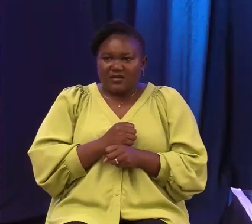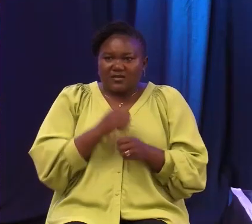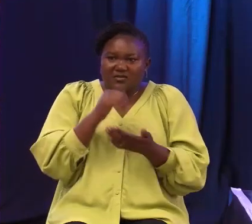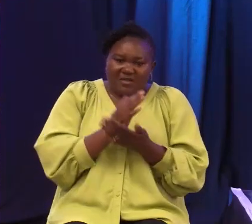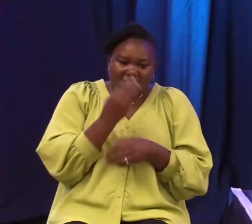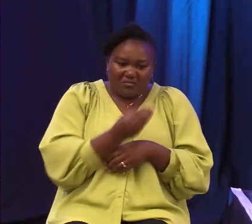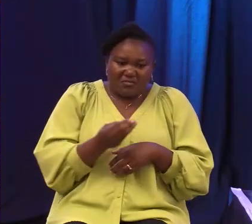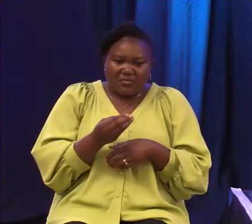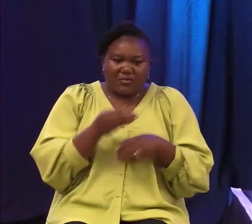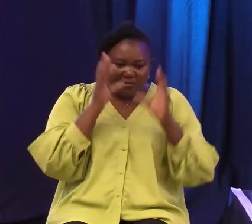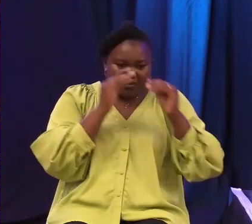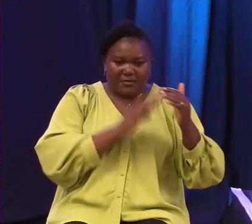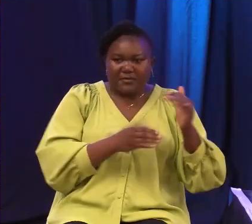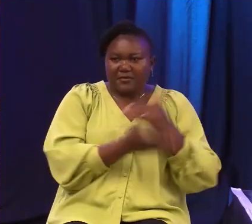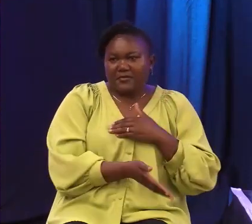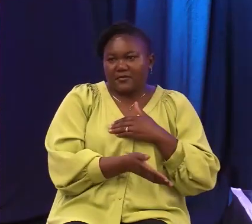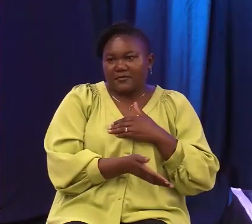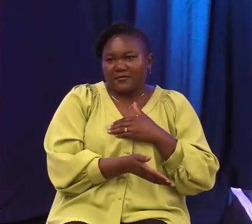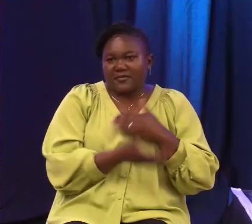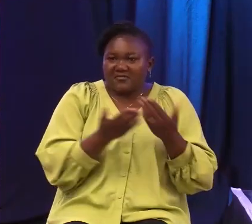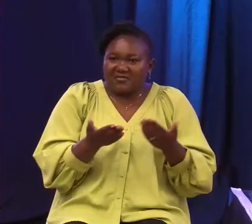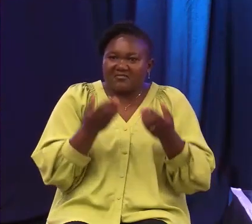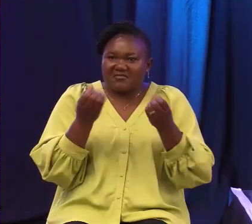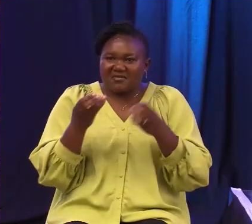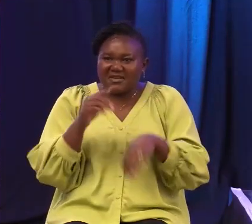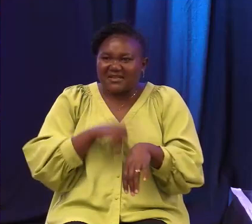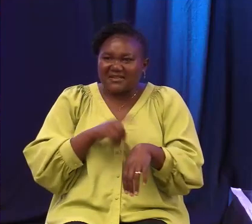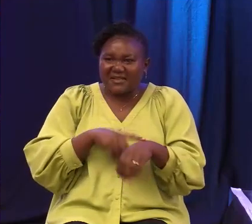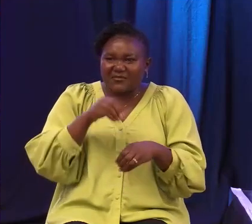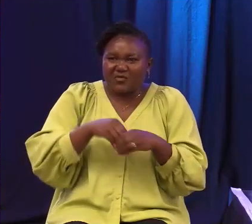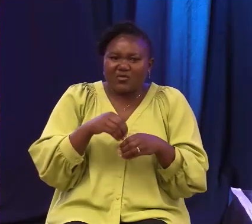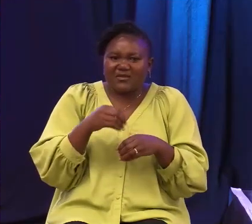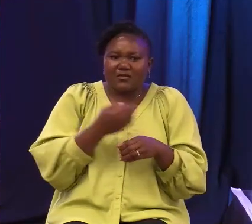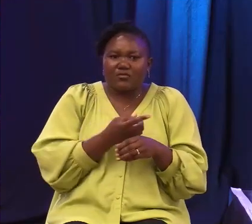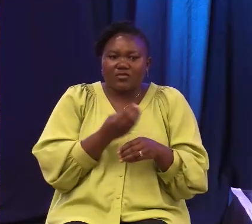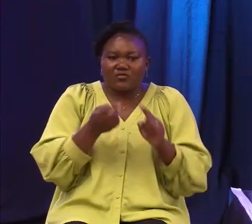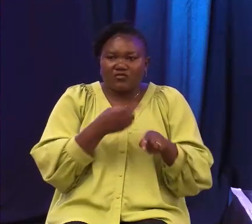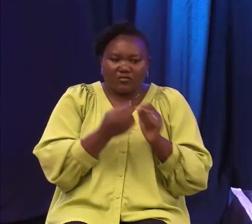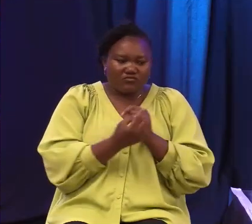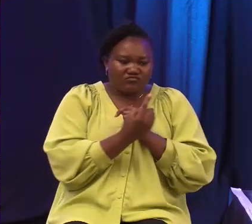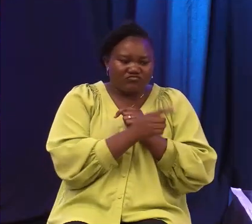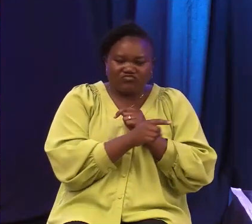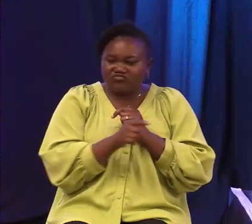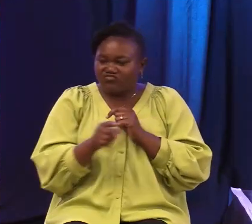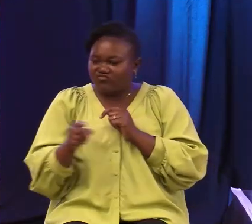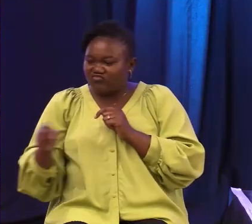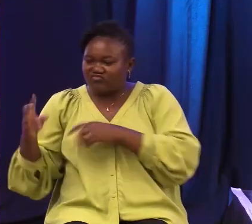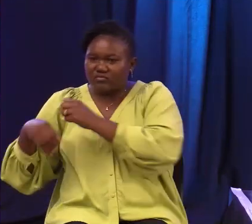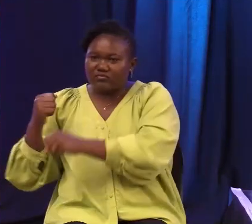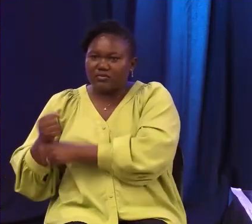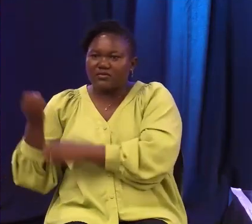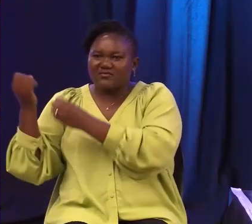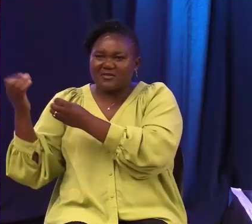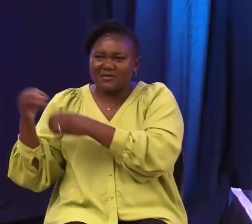in hostels and probably the most time of their life or their childhood. What are the conditions there? How does